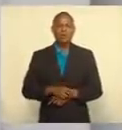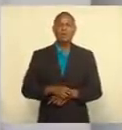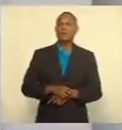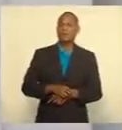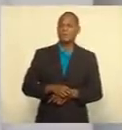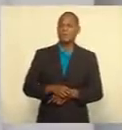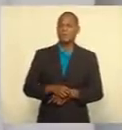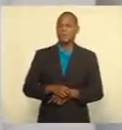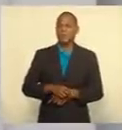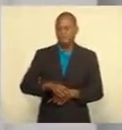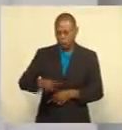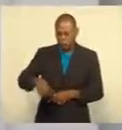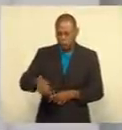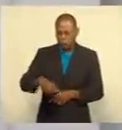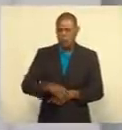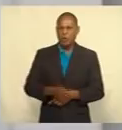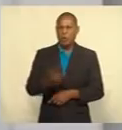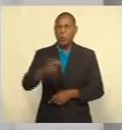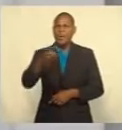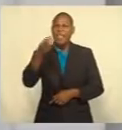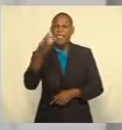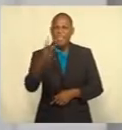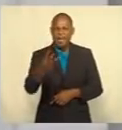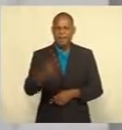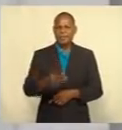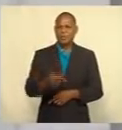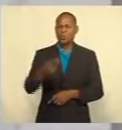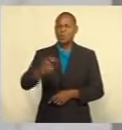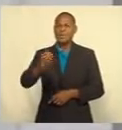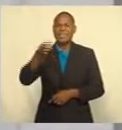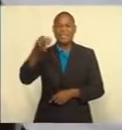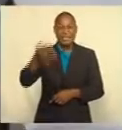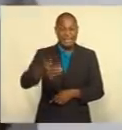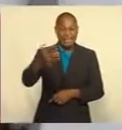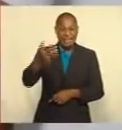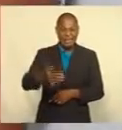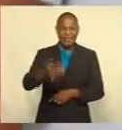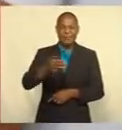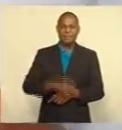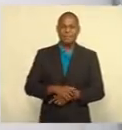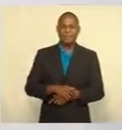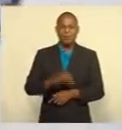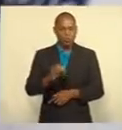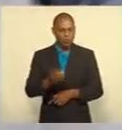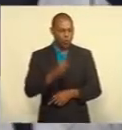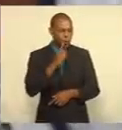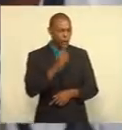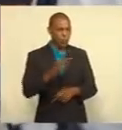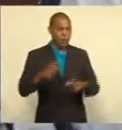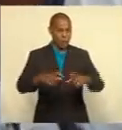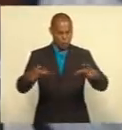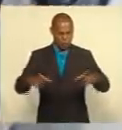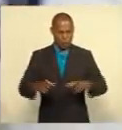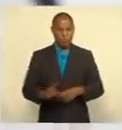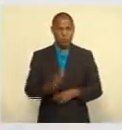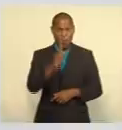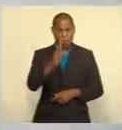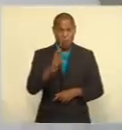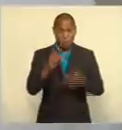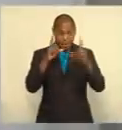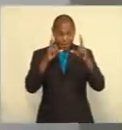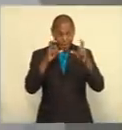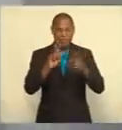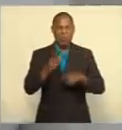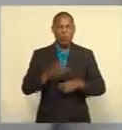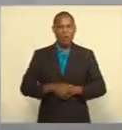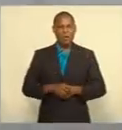Street, Suva on 23rd July 2019. O'Hanlon told the court that in one of the photographs, Lusaka was bare-chested